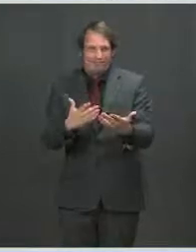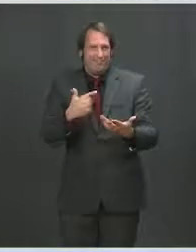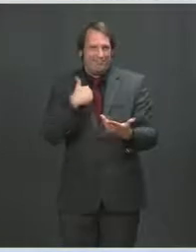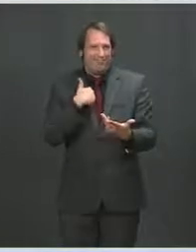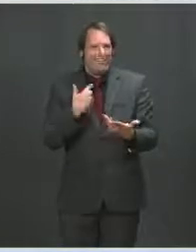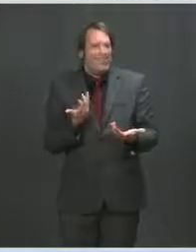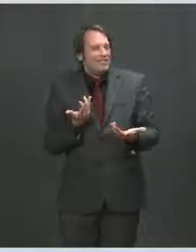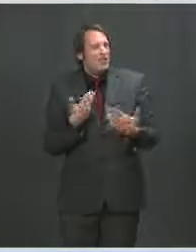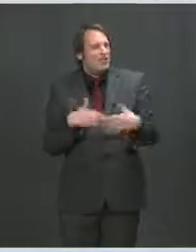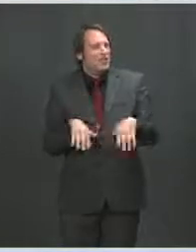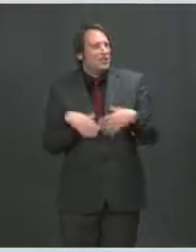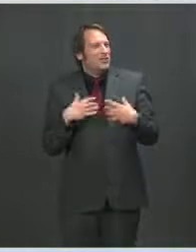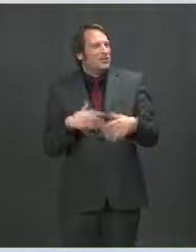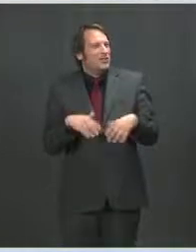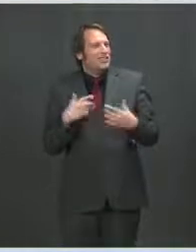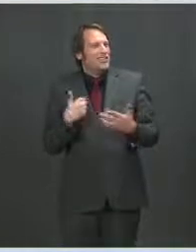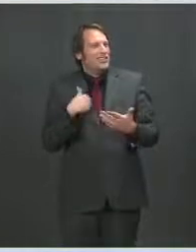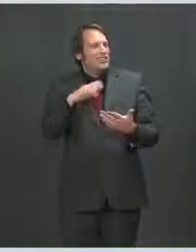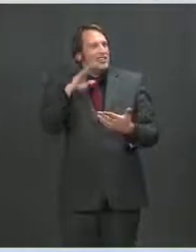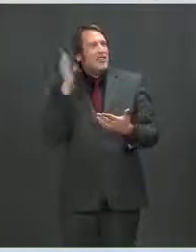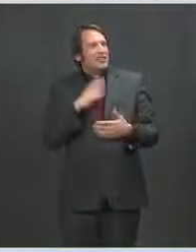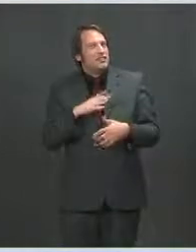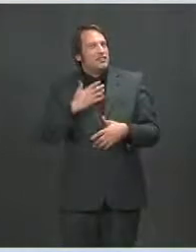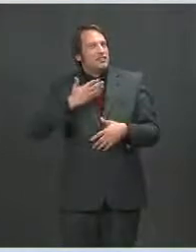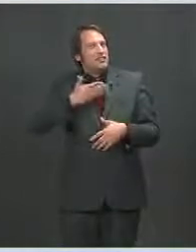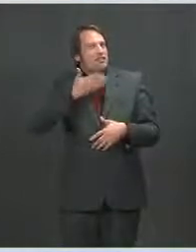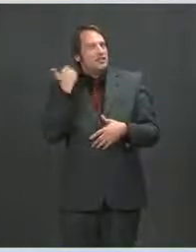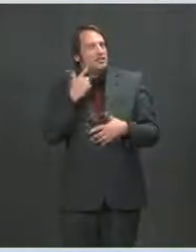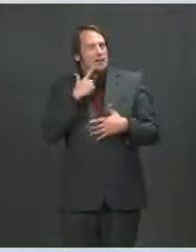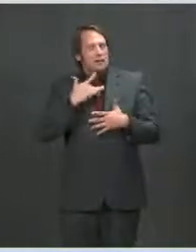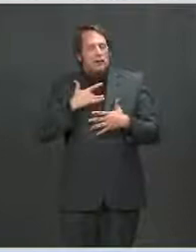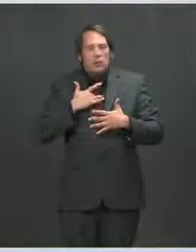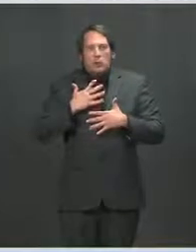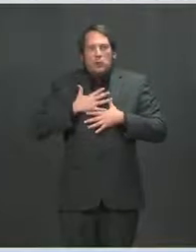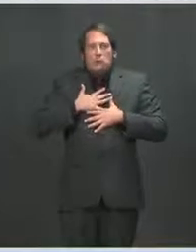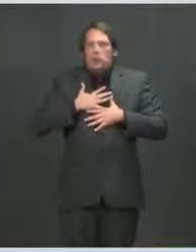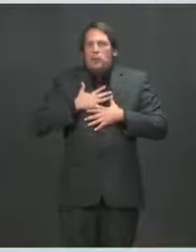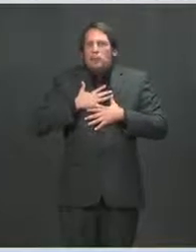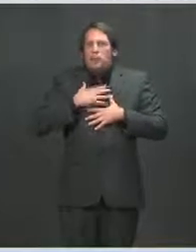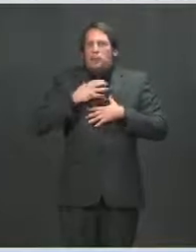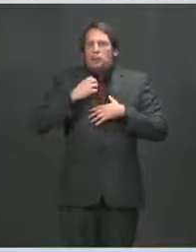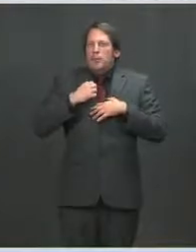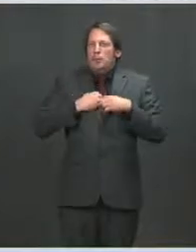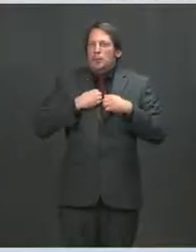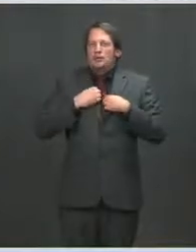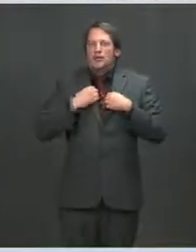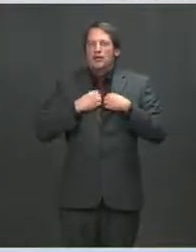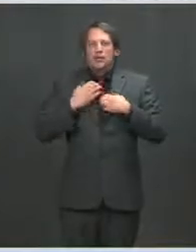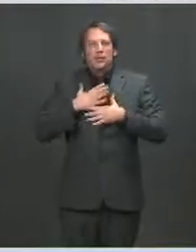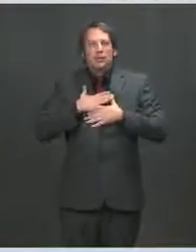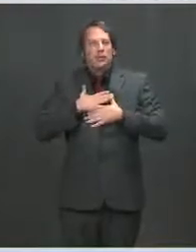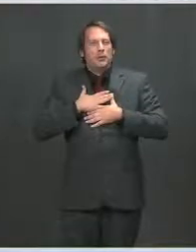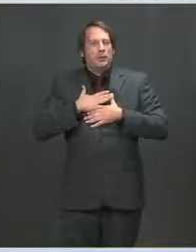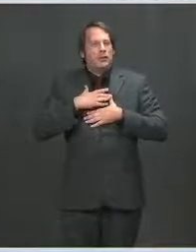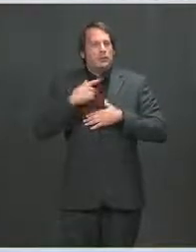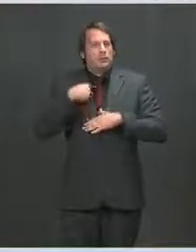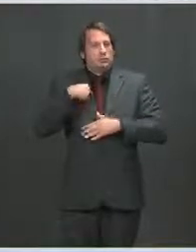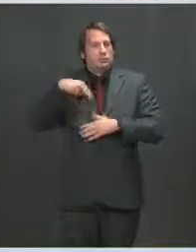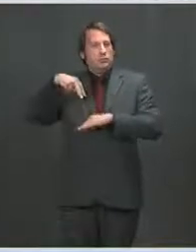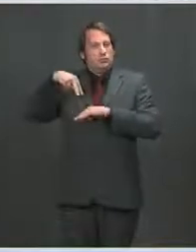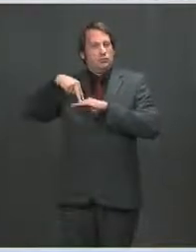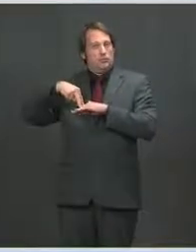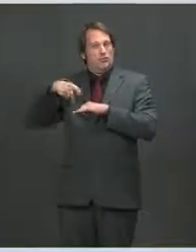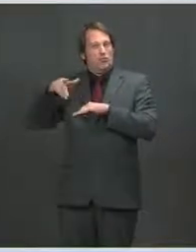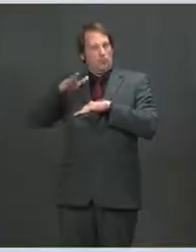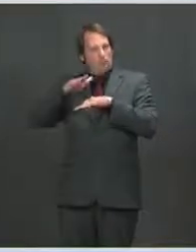that ran through me as I stood in front of the bow of the 2,000-ton USS Gabriel Giffords to